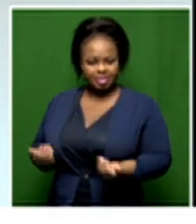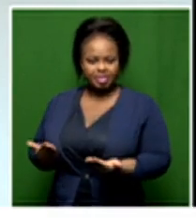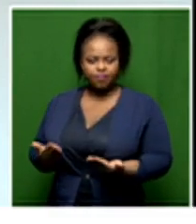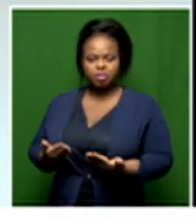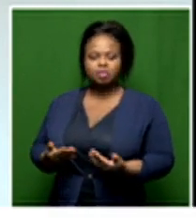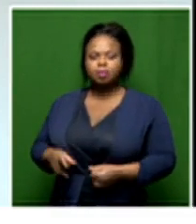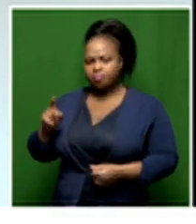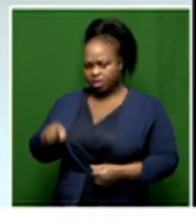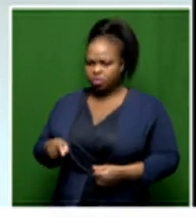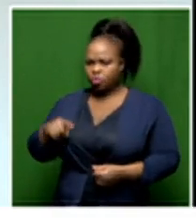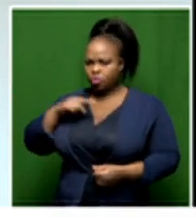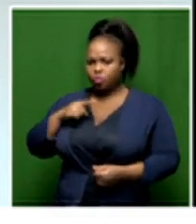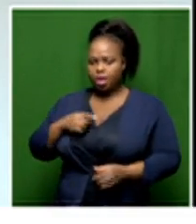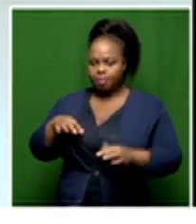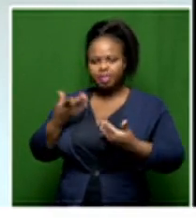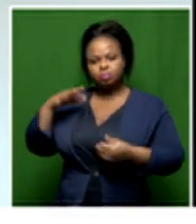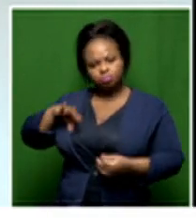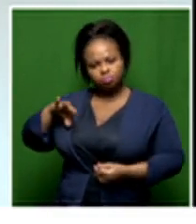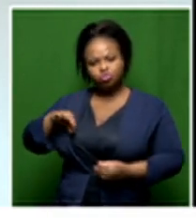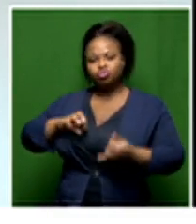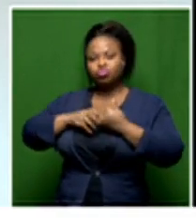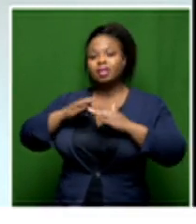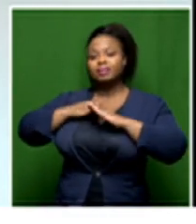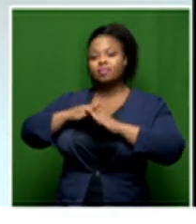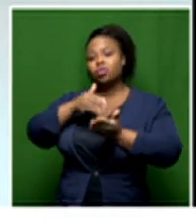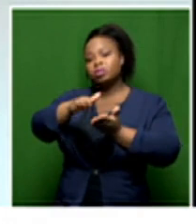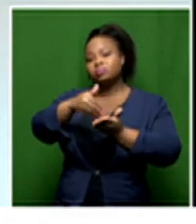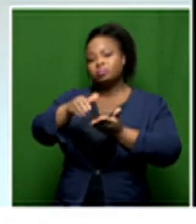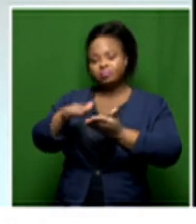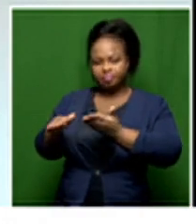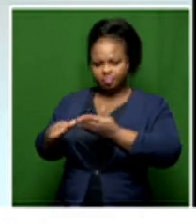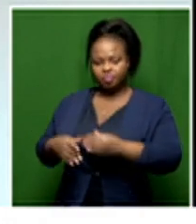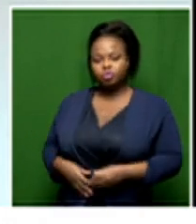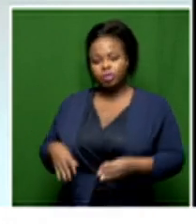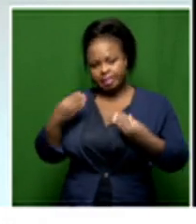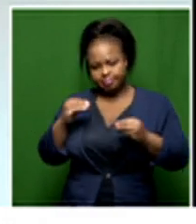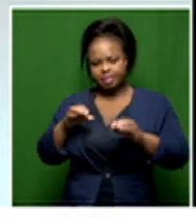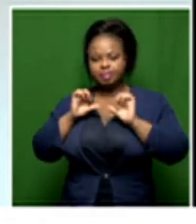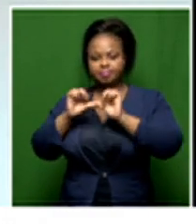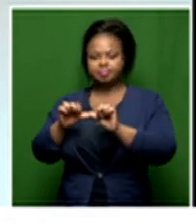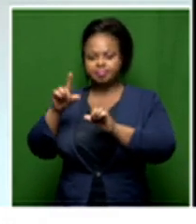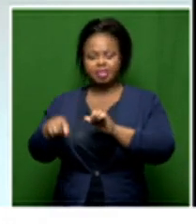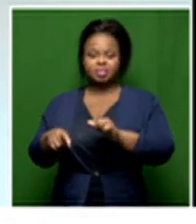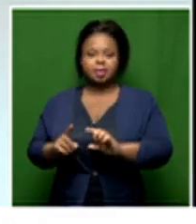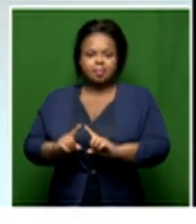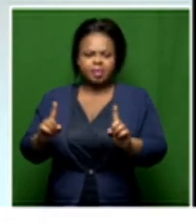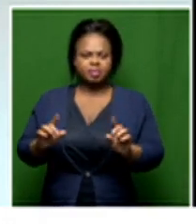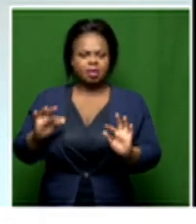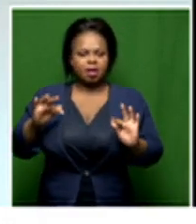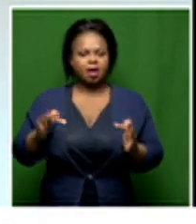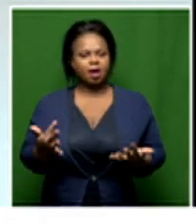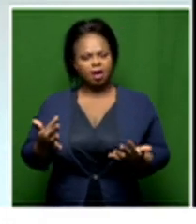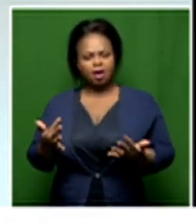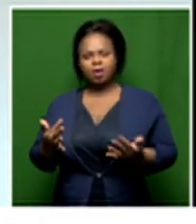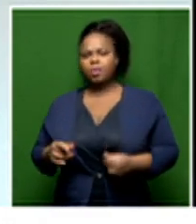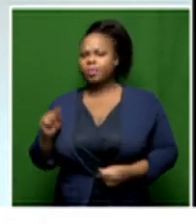because they need it to be sustainable to avoid retrenchment in the first place. So the business must continue, but how do you ensure